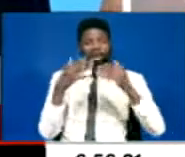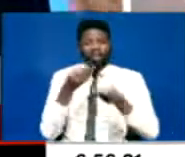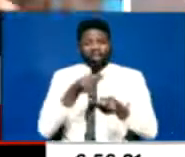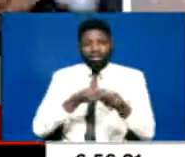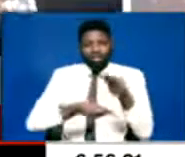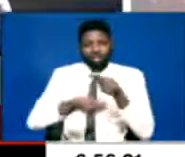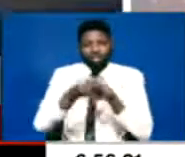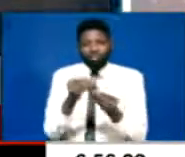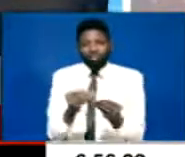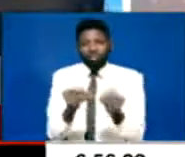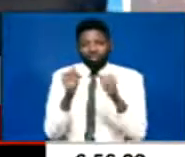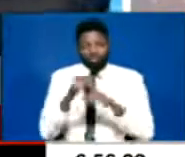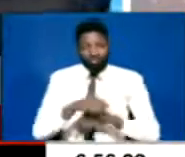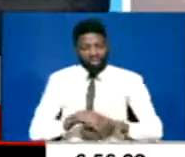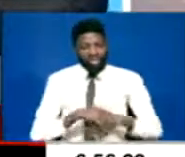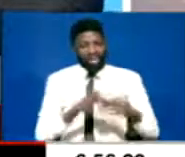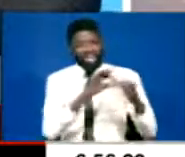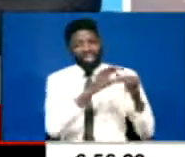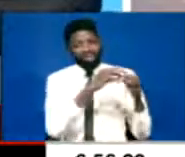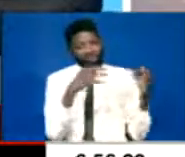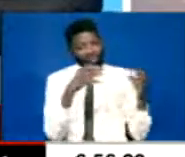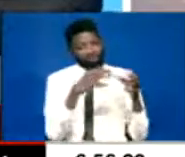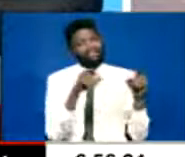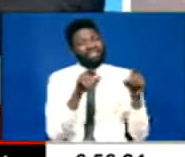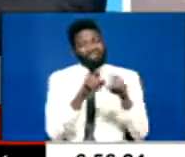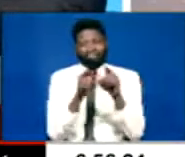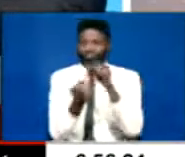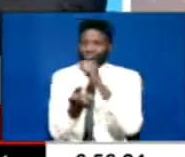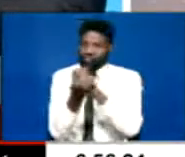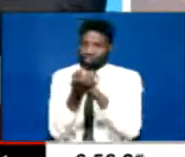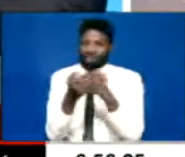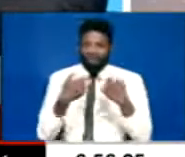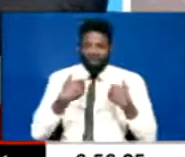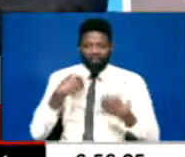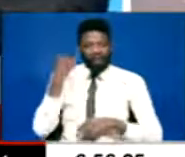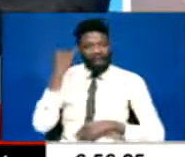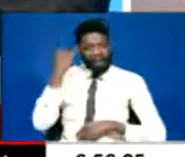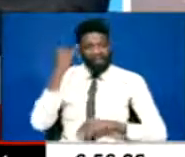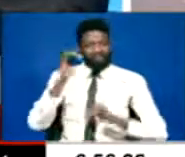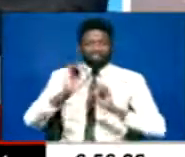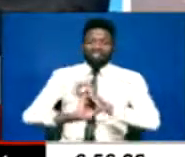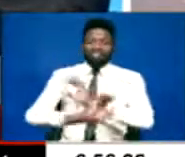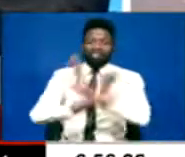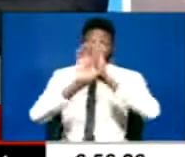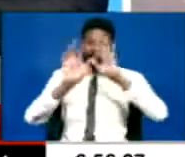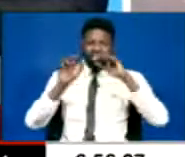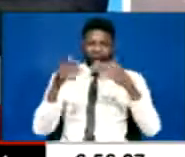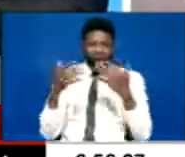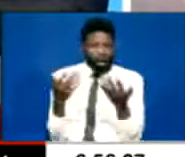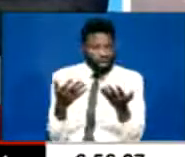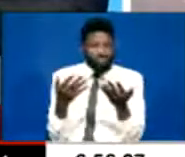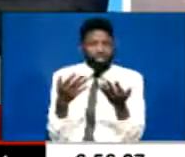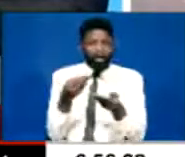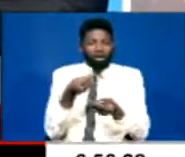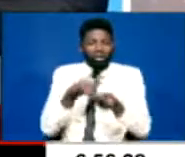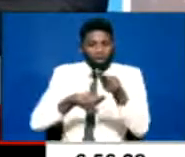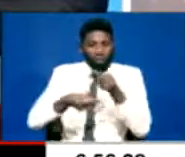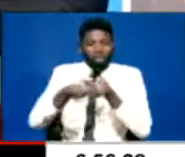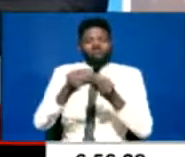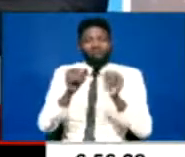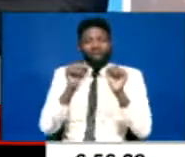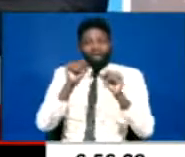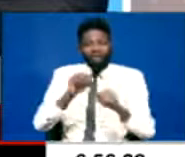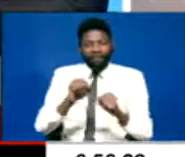Umoja as well said that they also have an elaborate idea on how to resuscitate the economy. Roots Party as well, led by